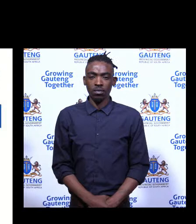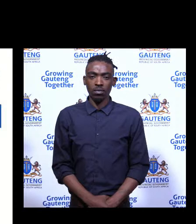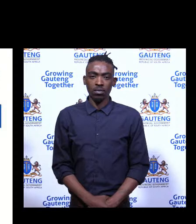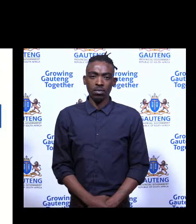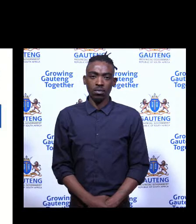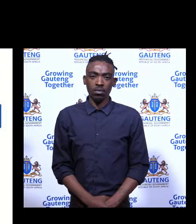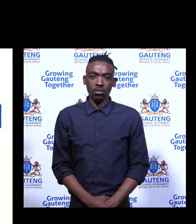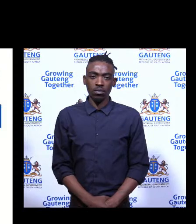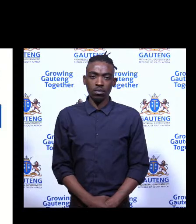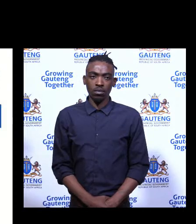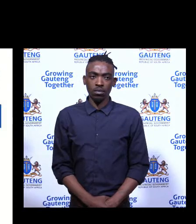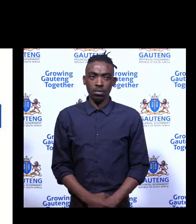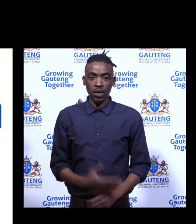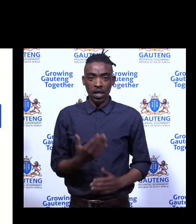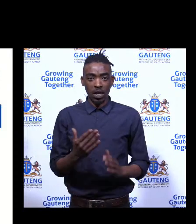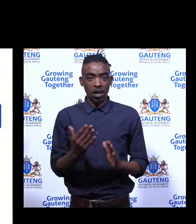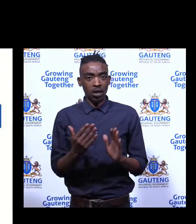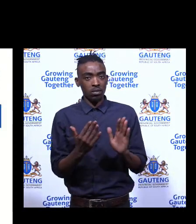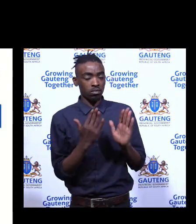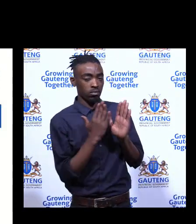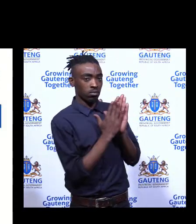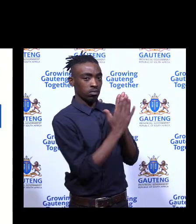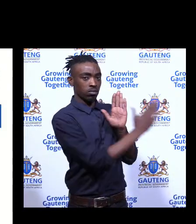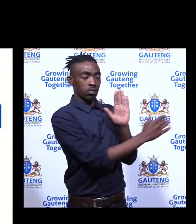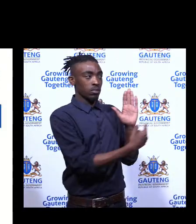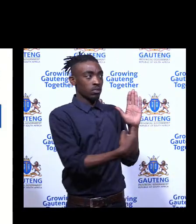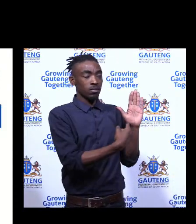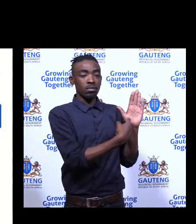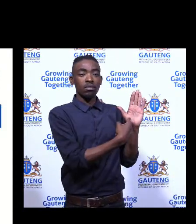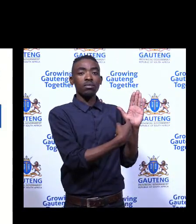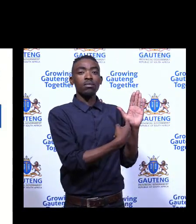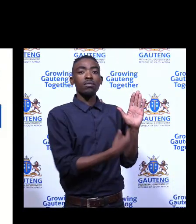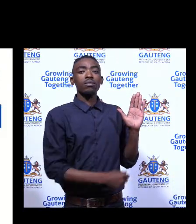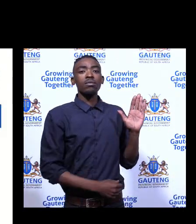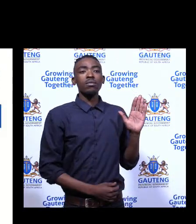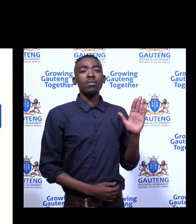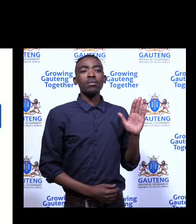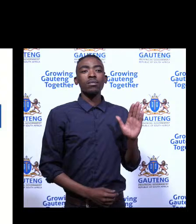issues. I would go to the next